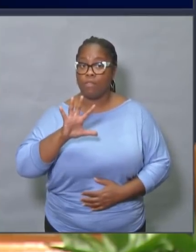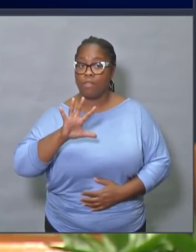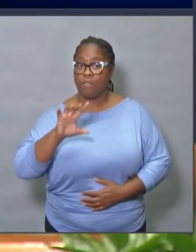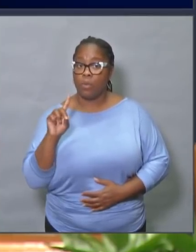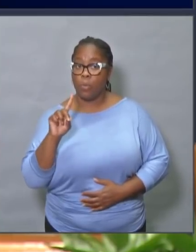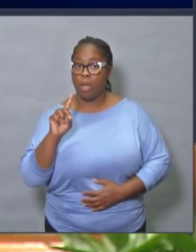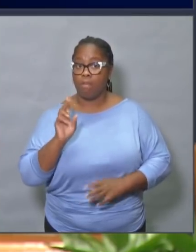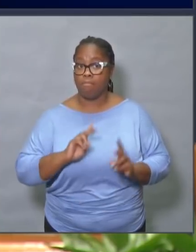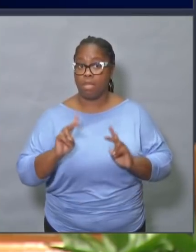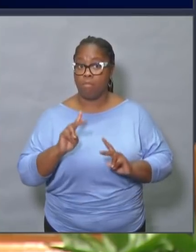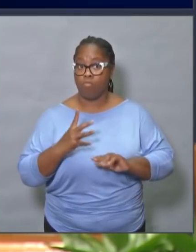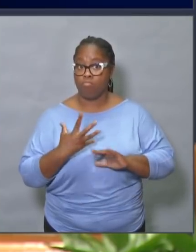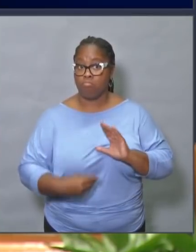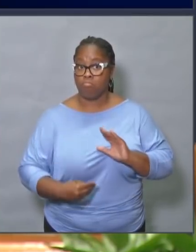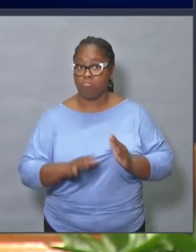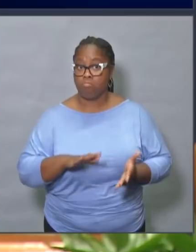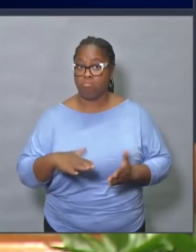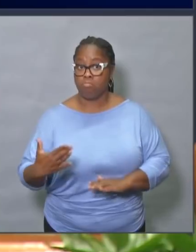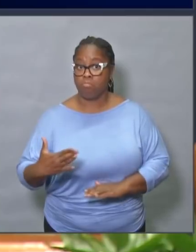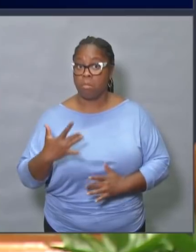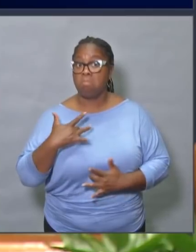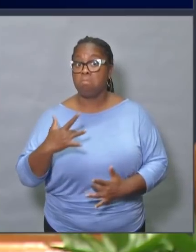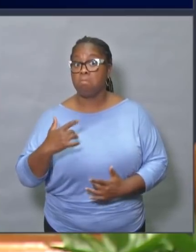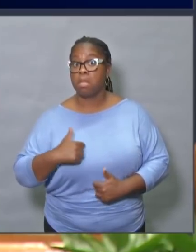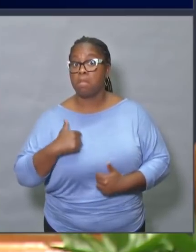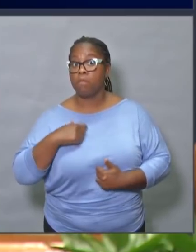1,851 of the people who died resided in our skilled